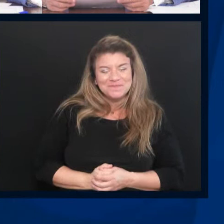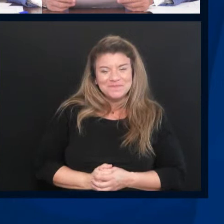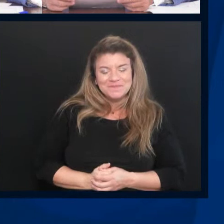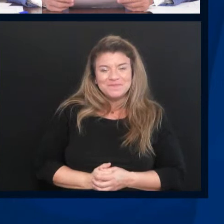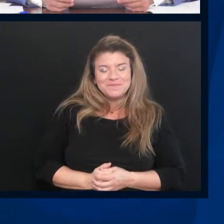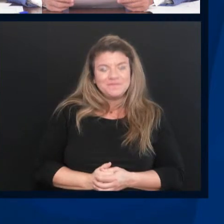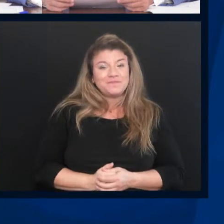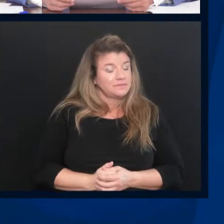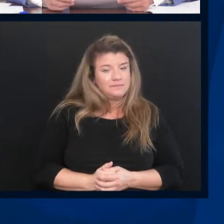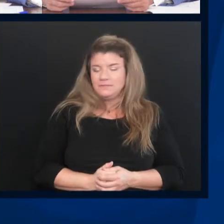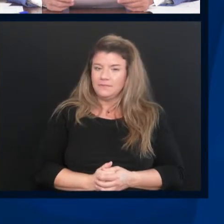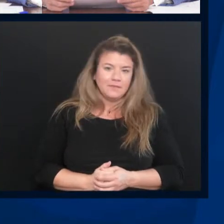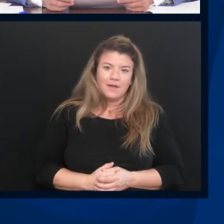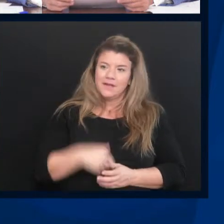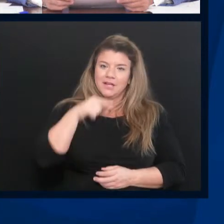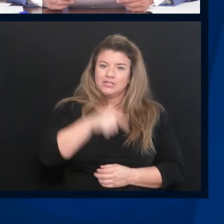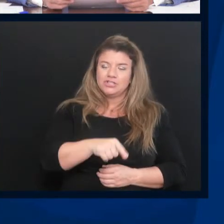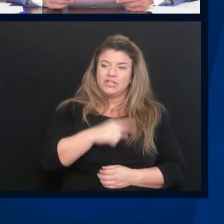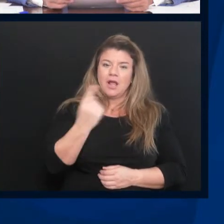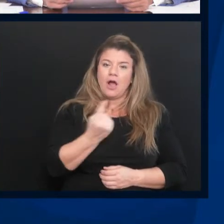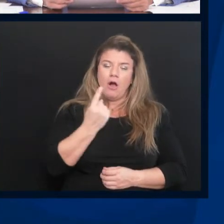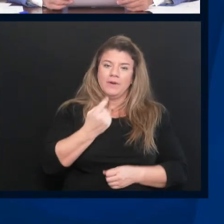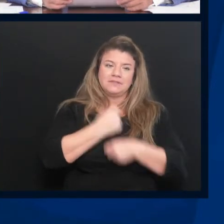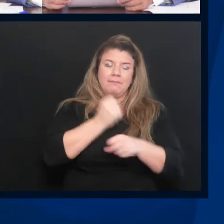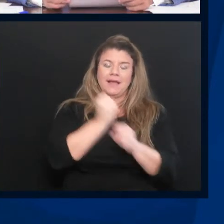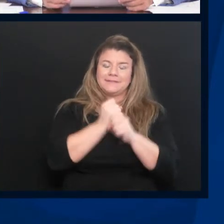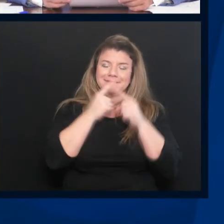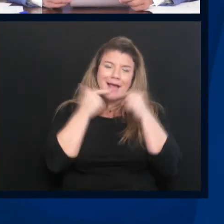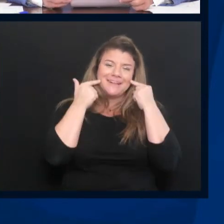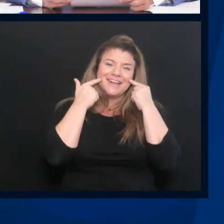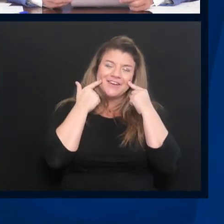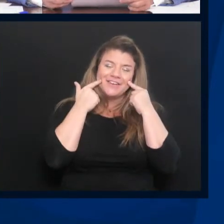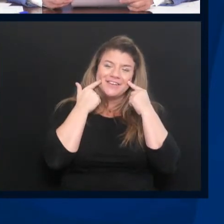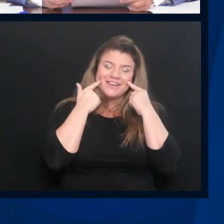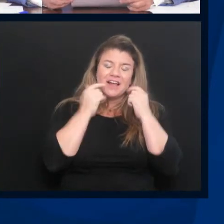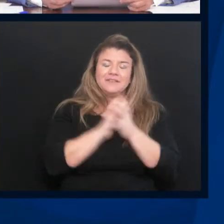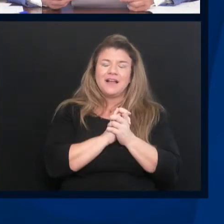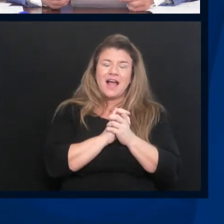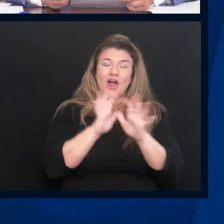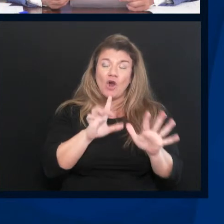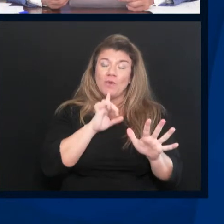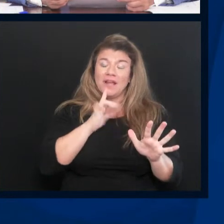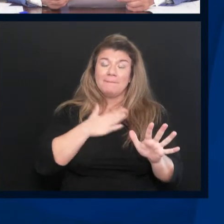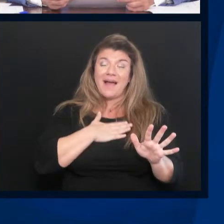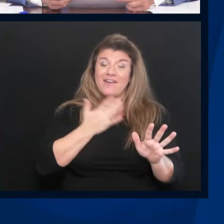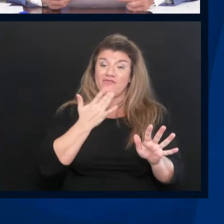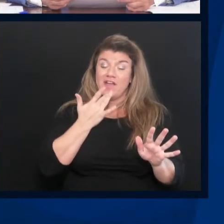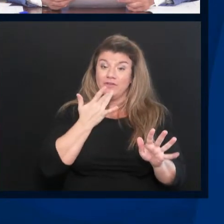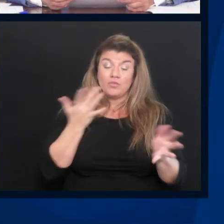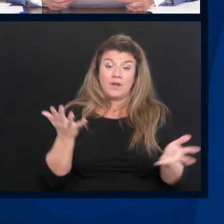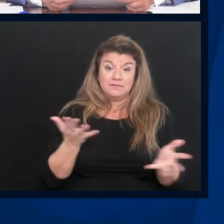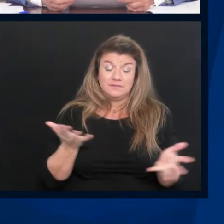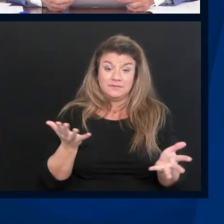and she always makes us at least get a smile on her face. And the thing I love about it is just this, is she makes